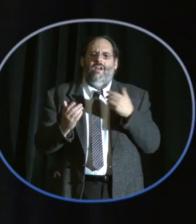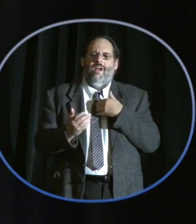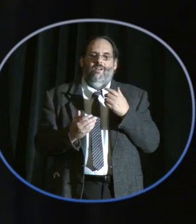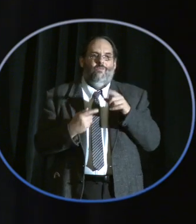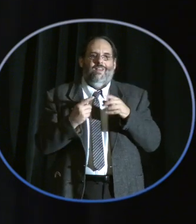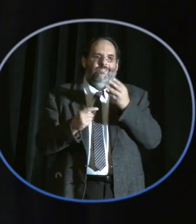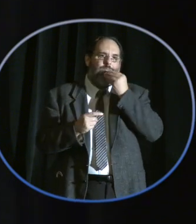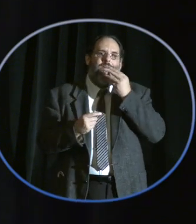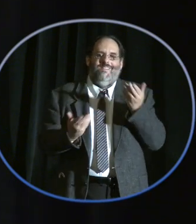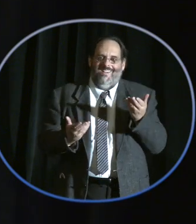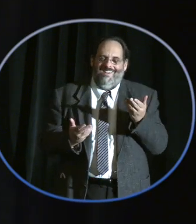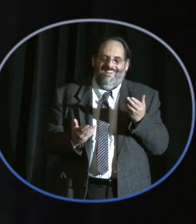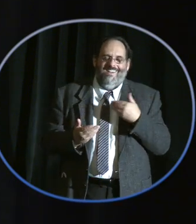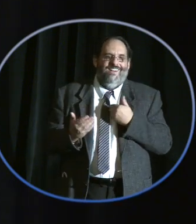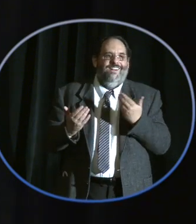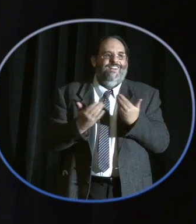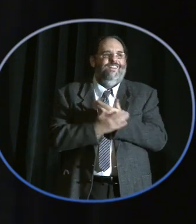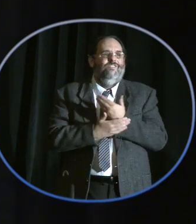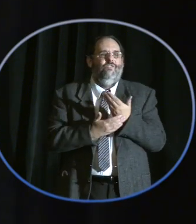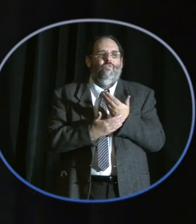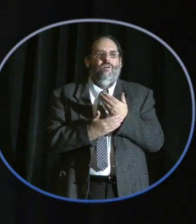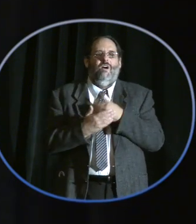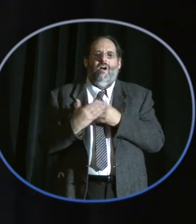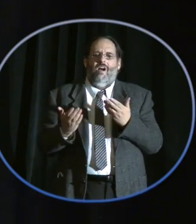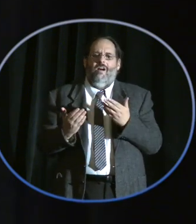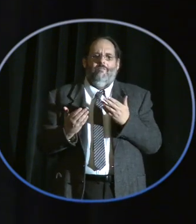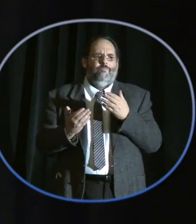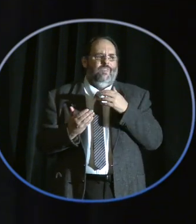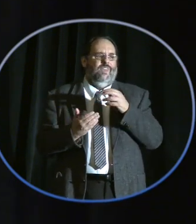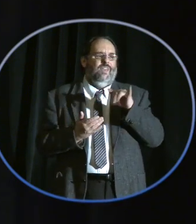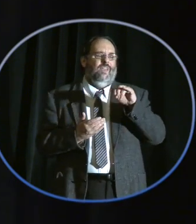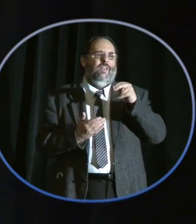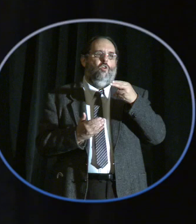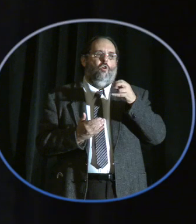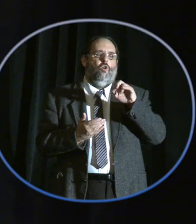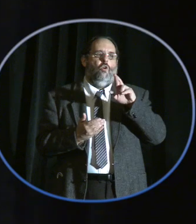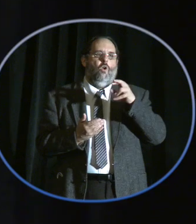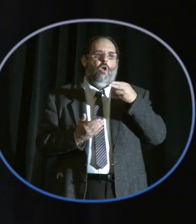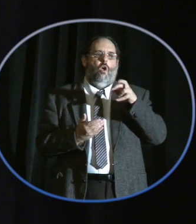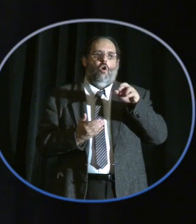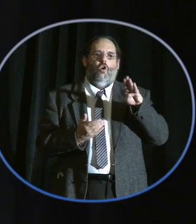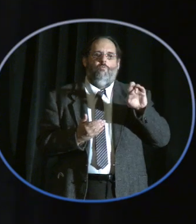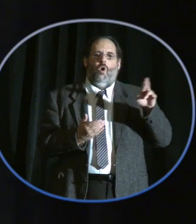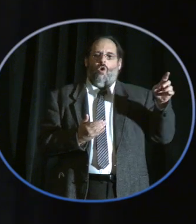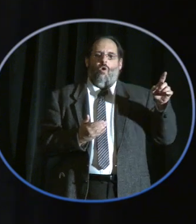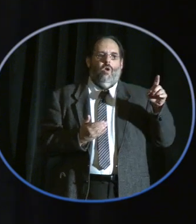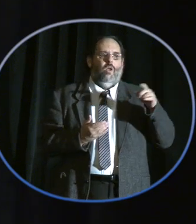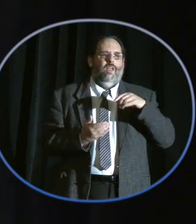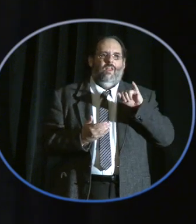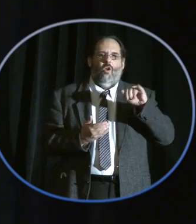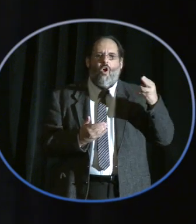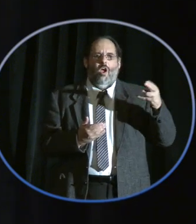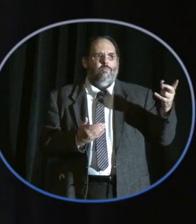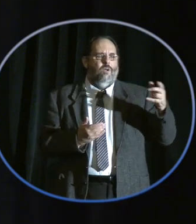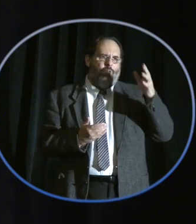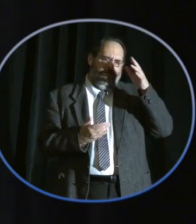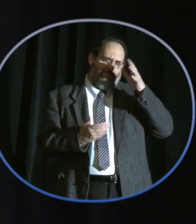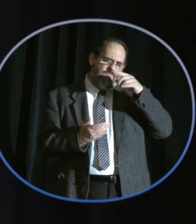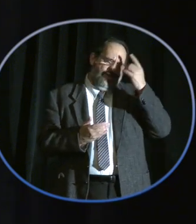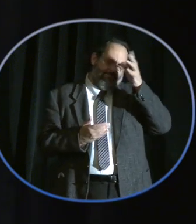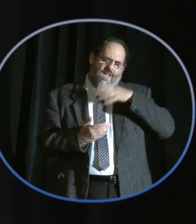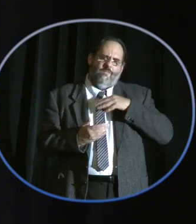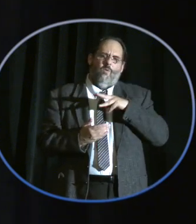shut my mouth here, a brand new Inner Harbor that's going to be designed and operated and owned by a black man from West